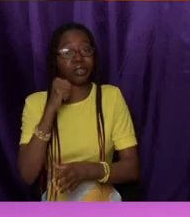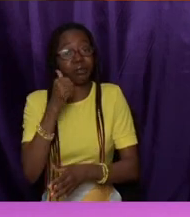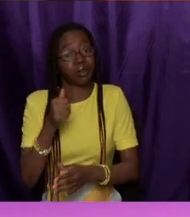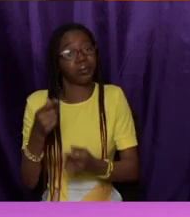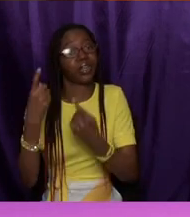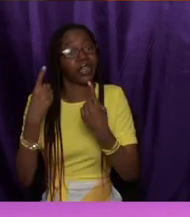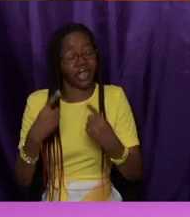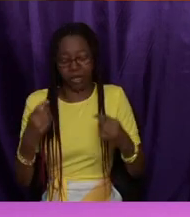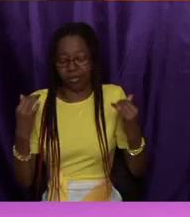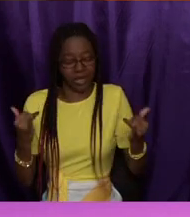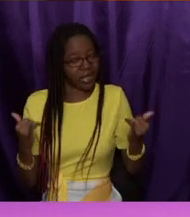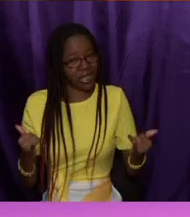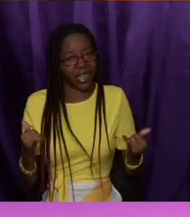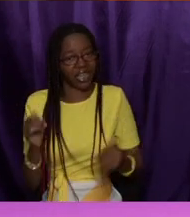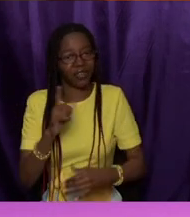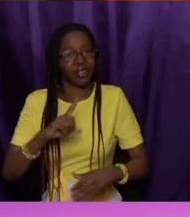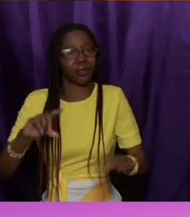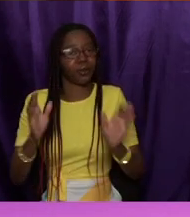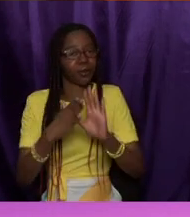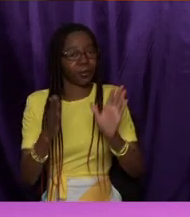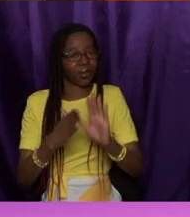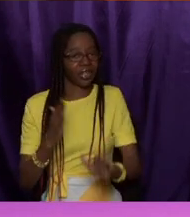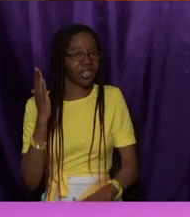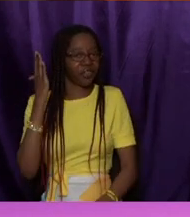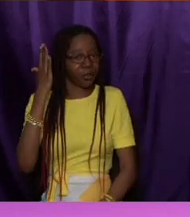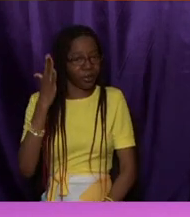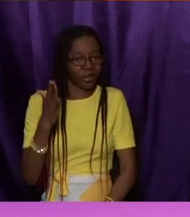out today. Come on, give the Lord praise if you would.